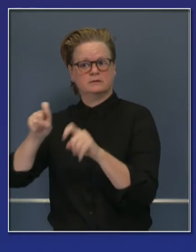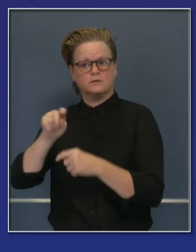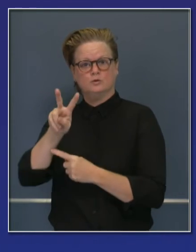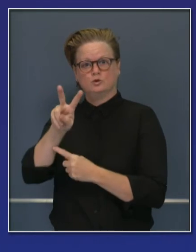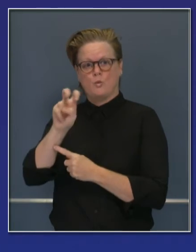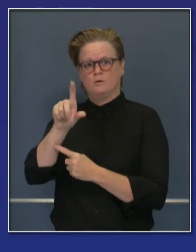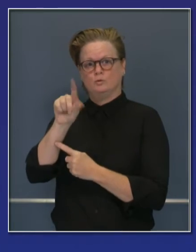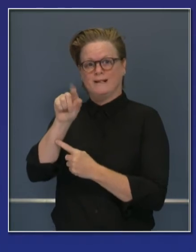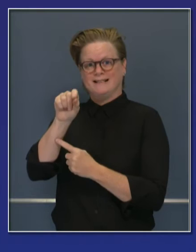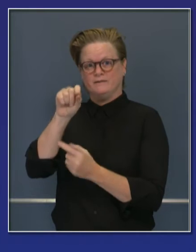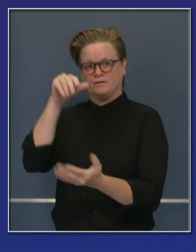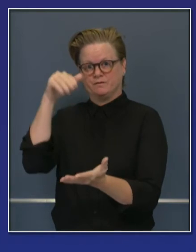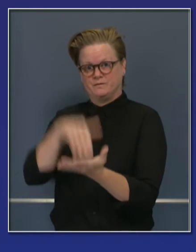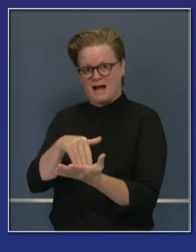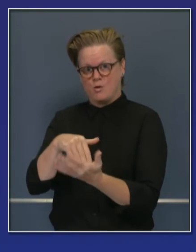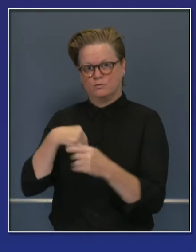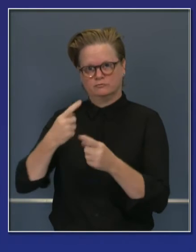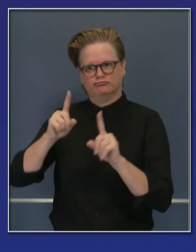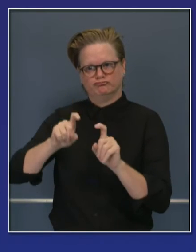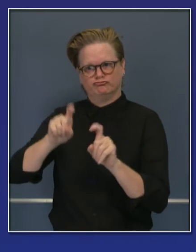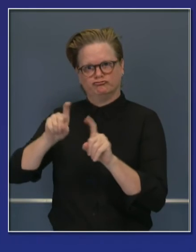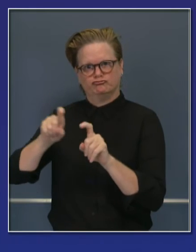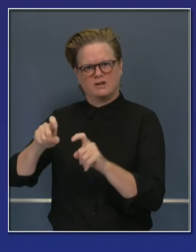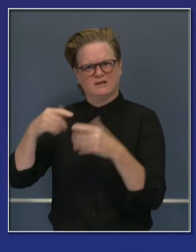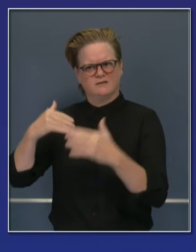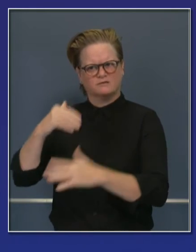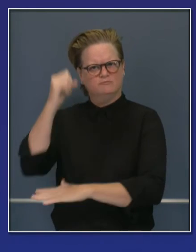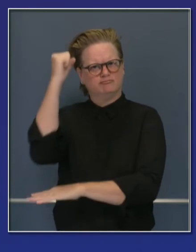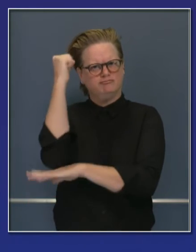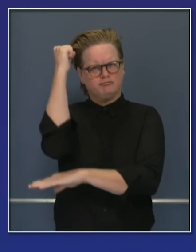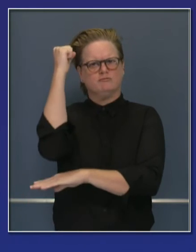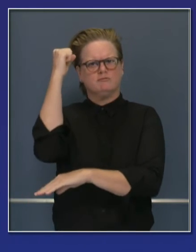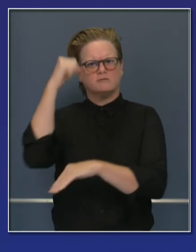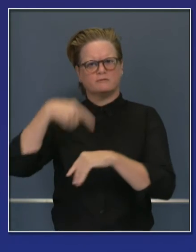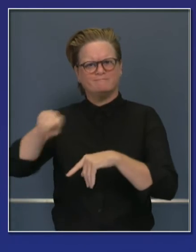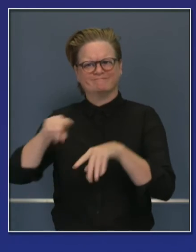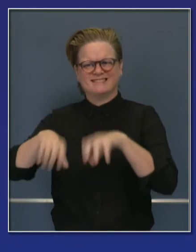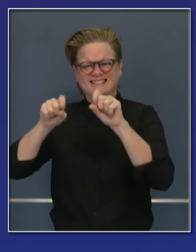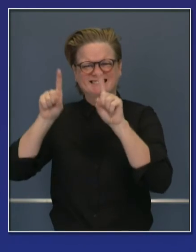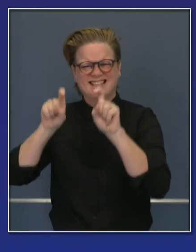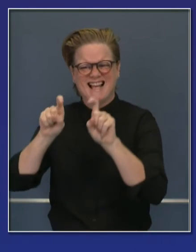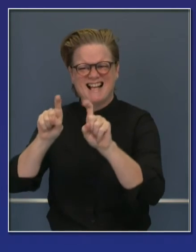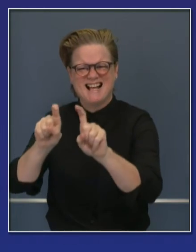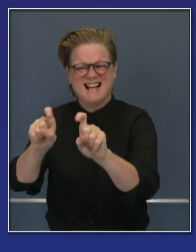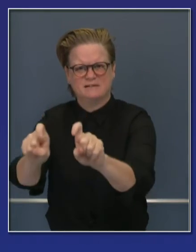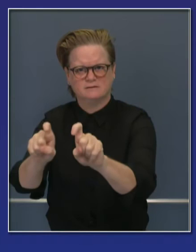interestingly, we had a record number of tests that we collected on Saturday, over